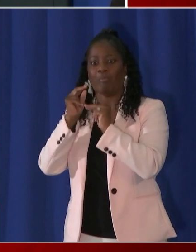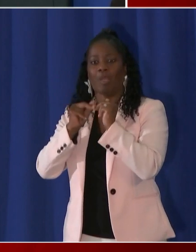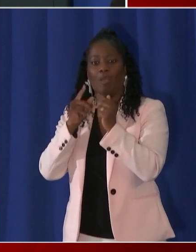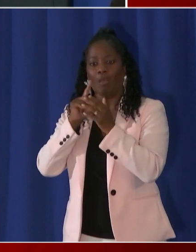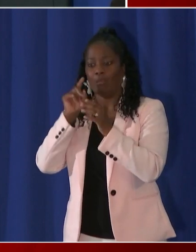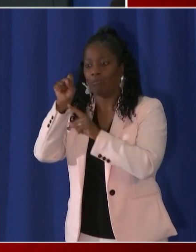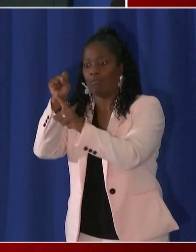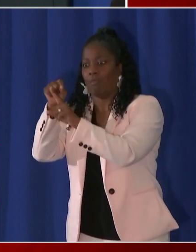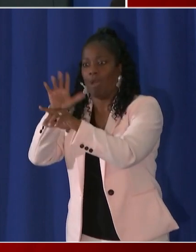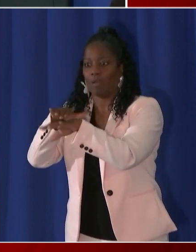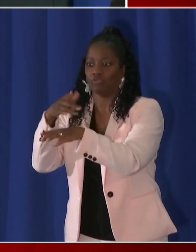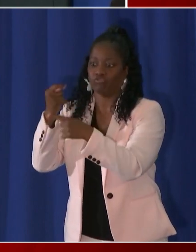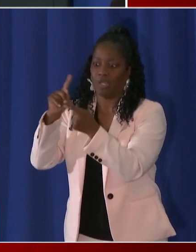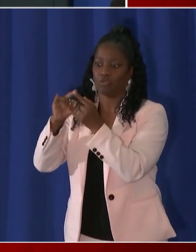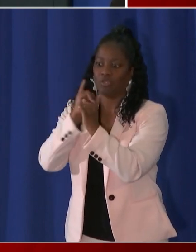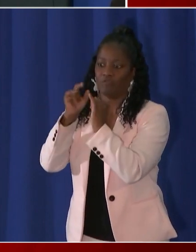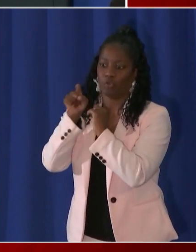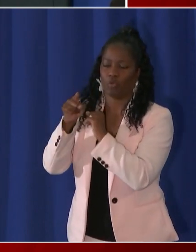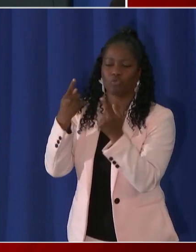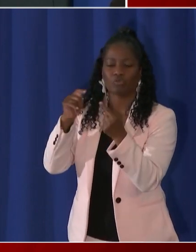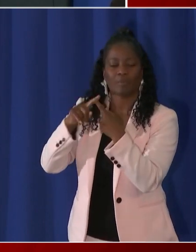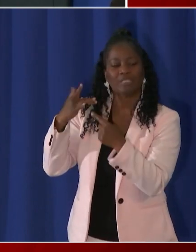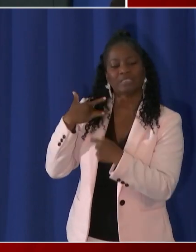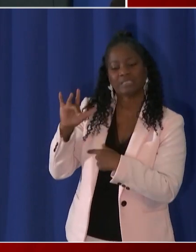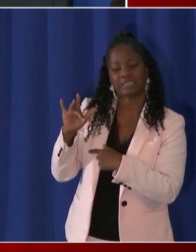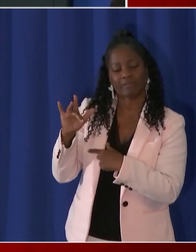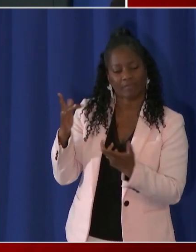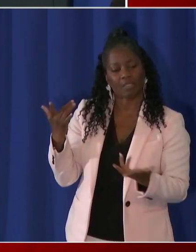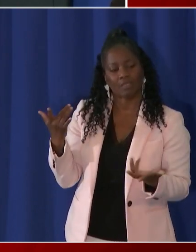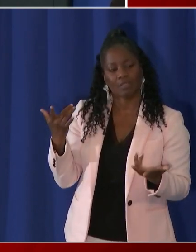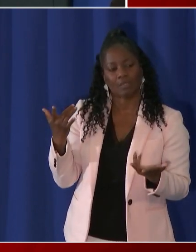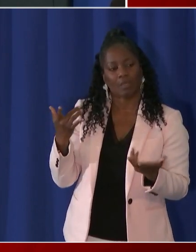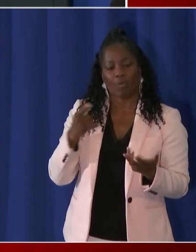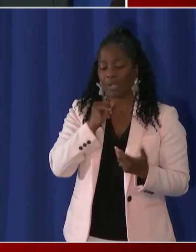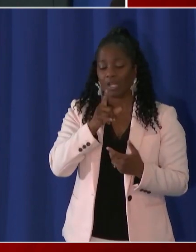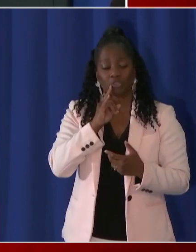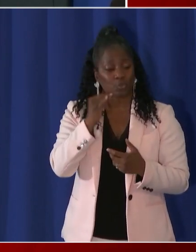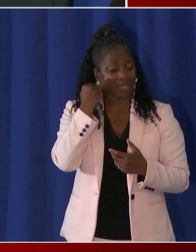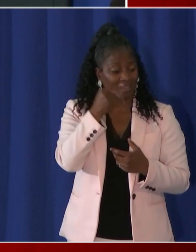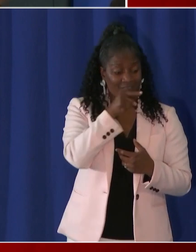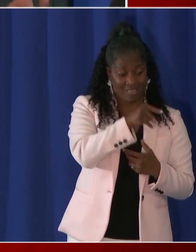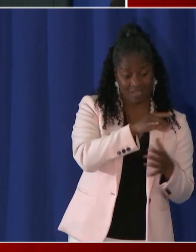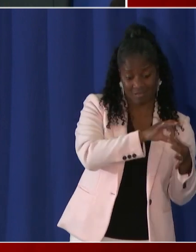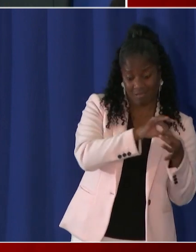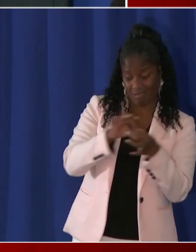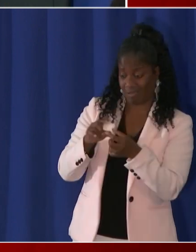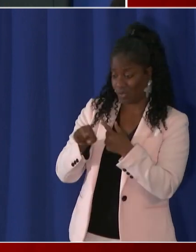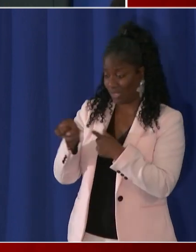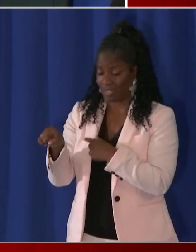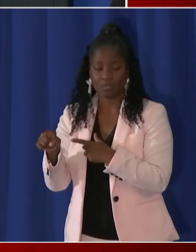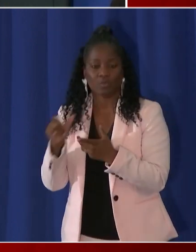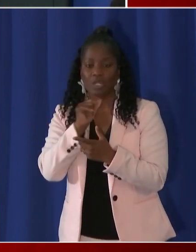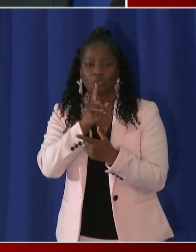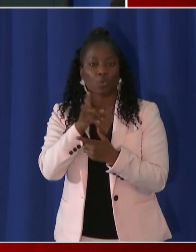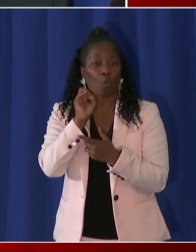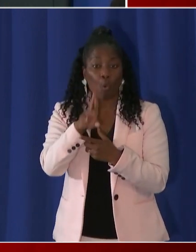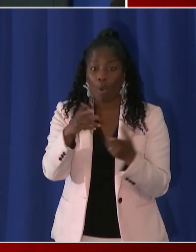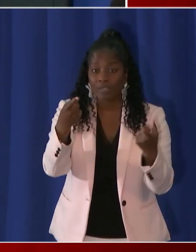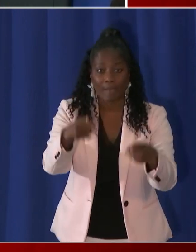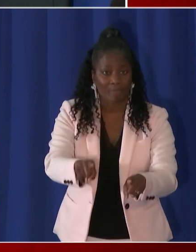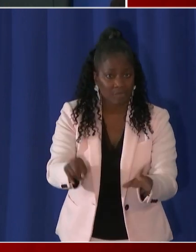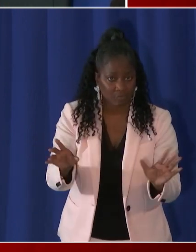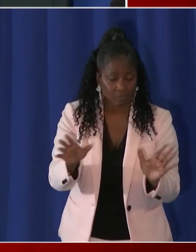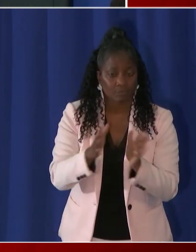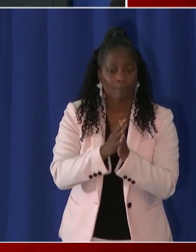interview her. I mean, we're trying to be sensitive in that space. So we don't know if one has anything to do with the other or if it's just a coincidence. But if there